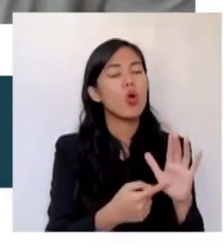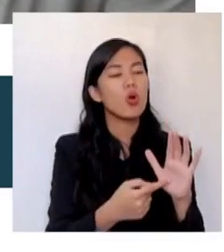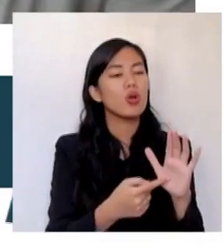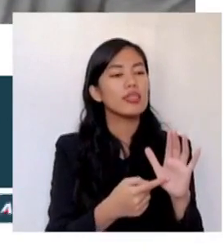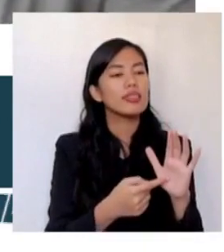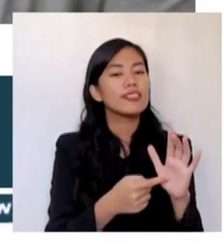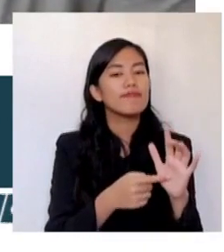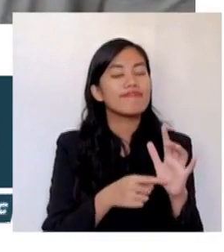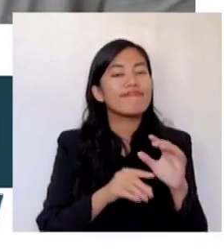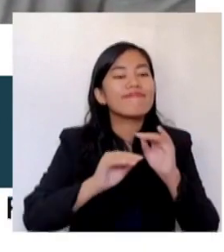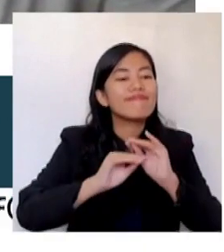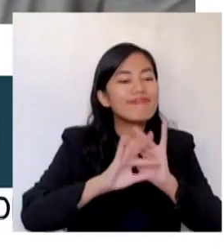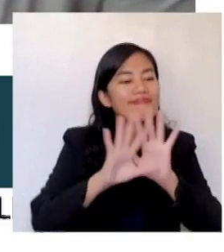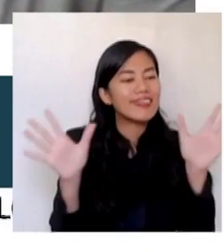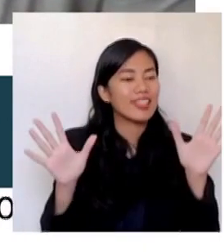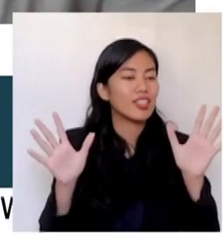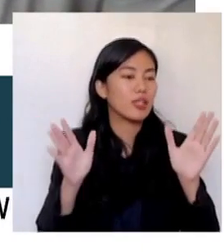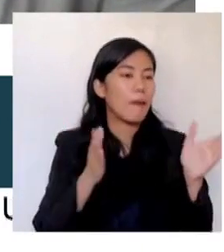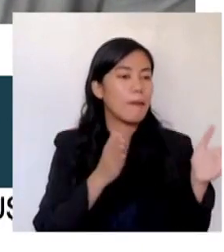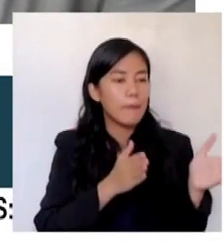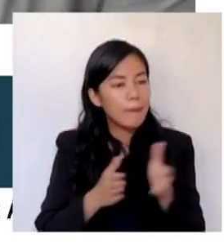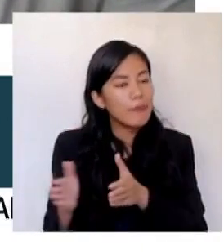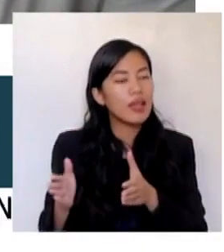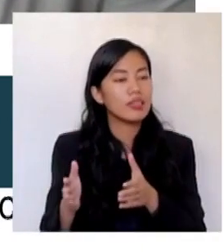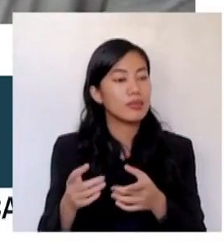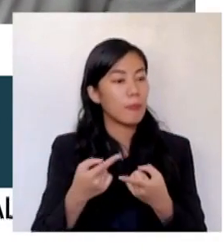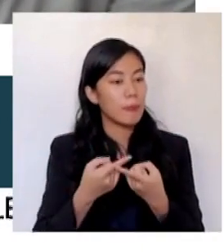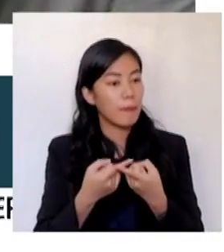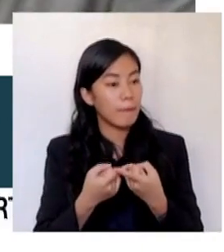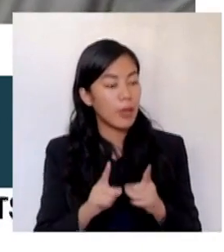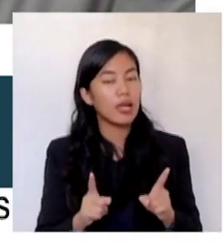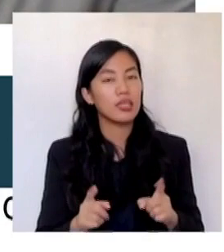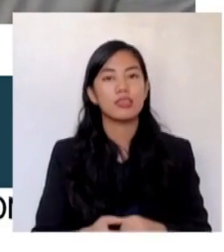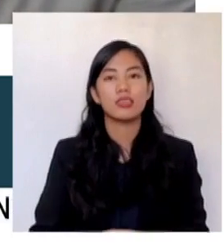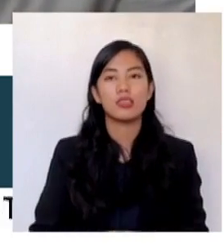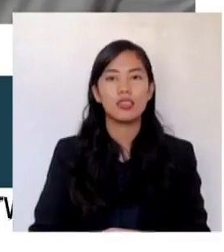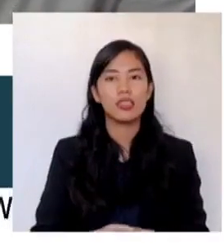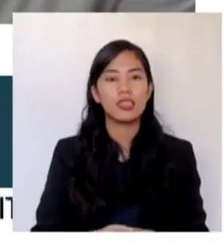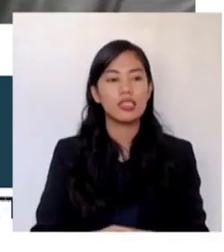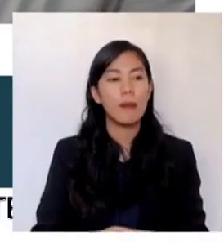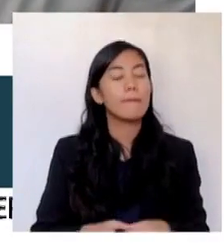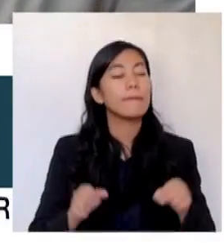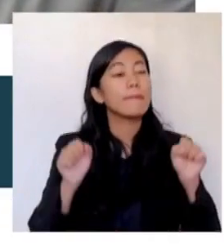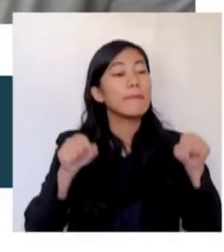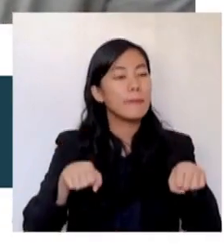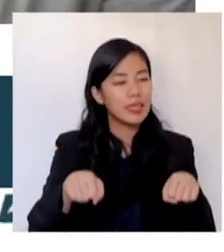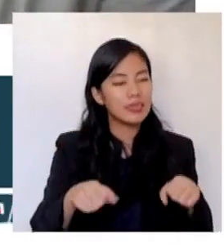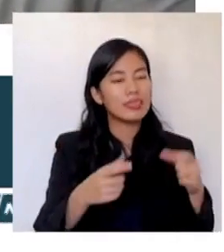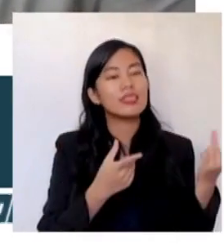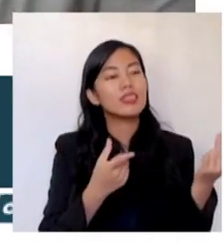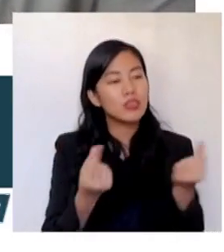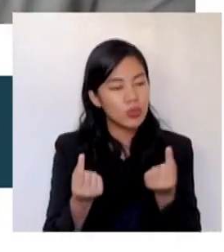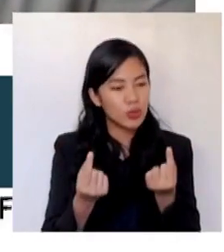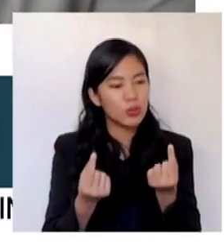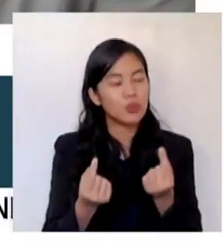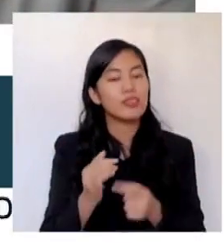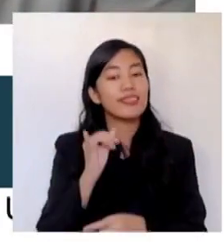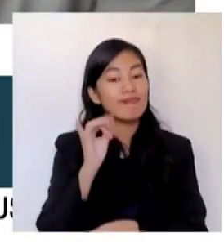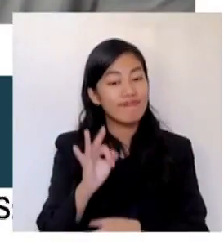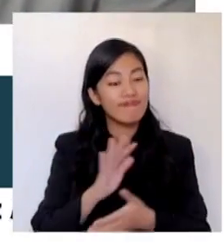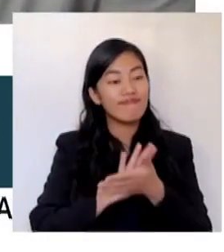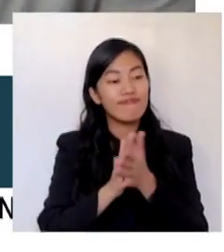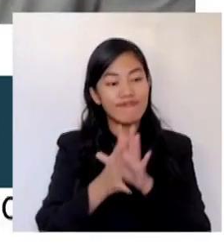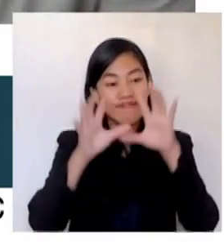plan of action? And not just a concrete plan of action, but actually something that is doable if and when they become president? Dean